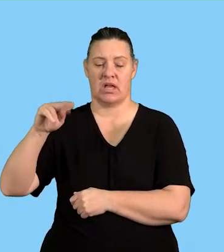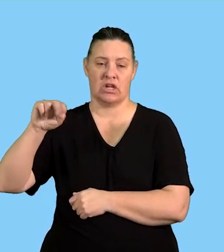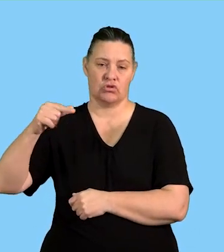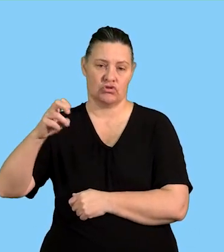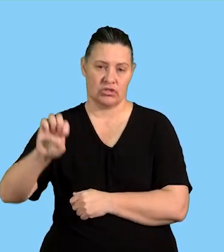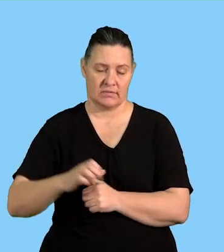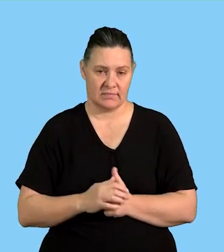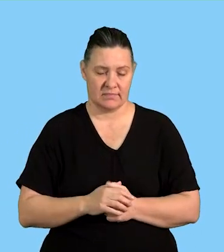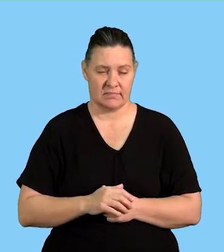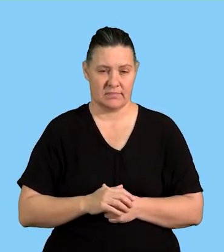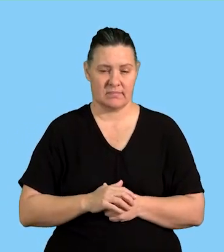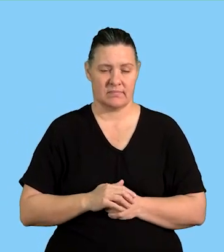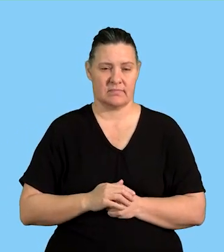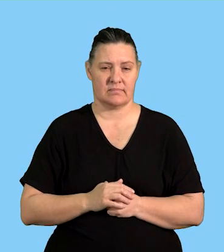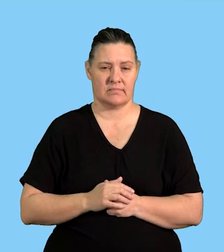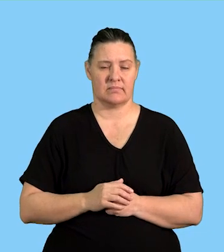Security